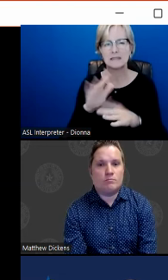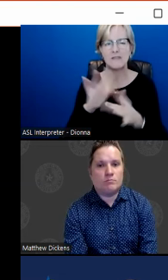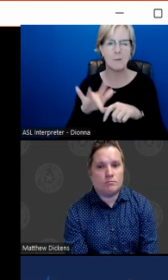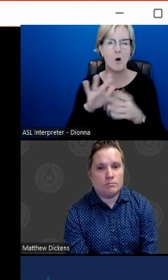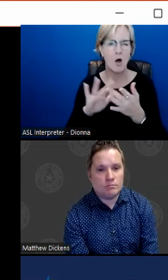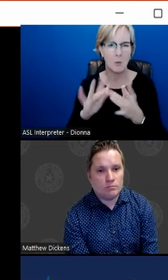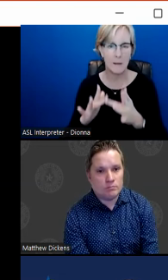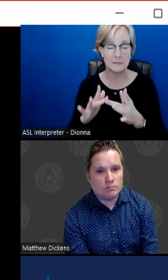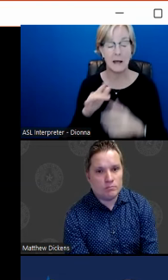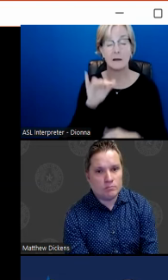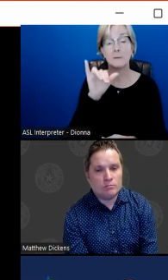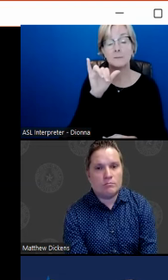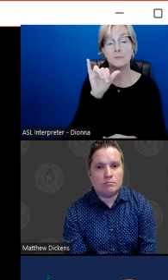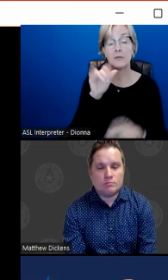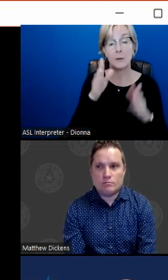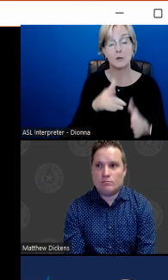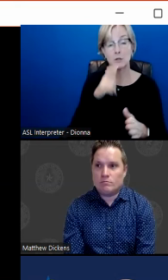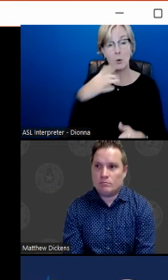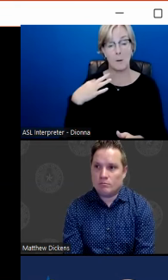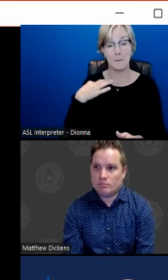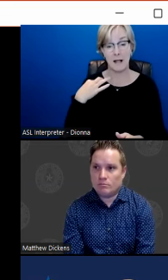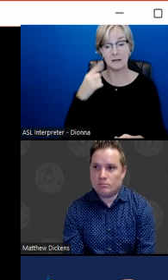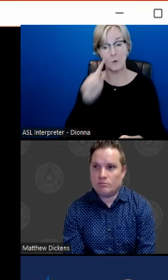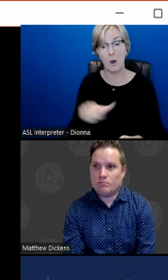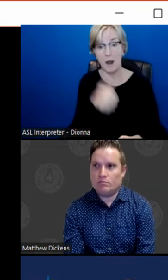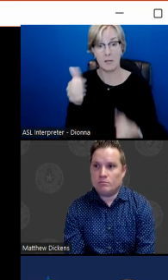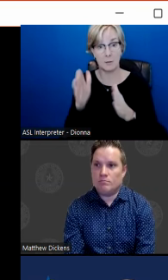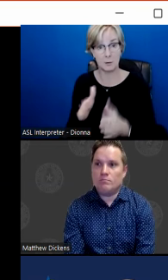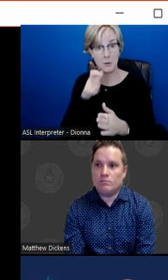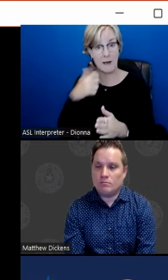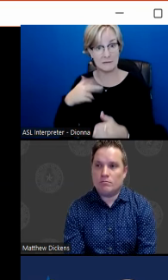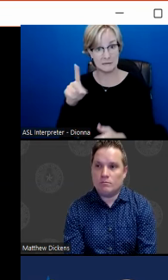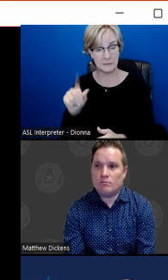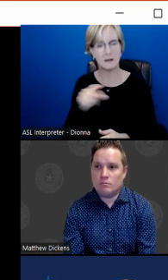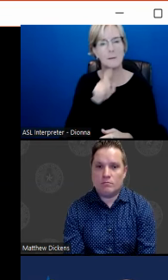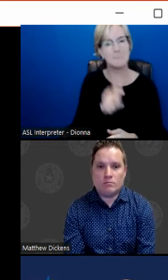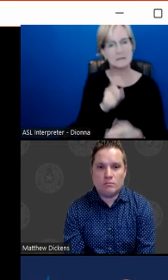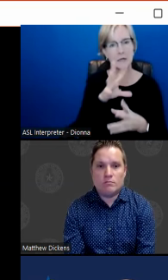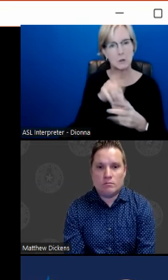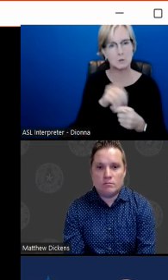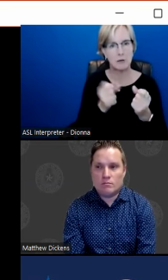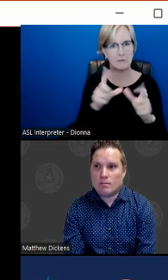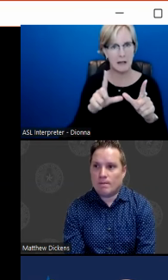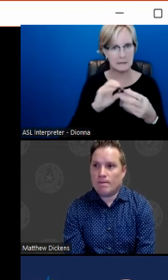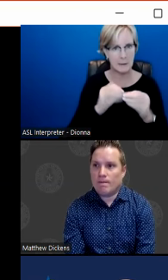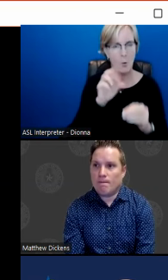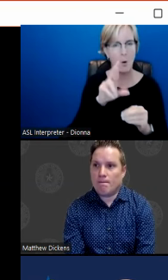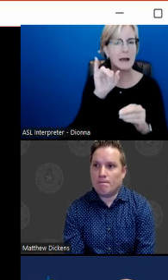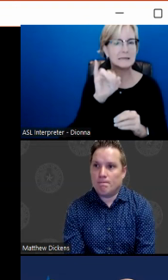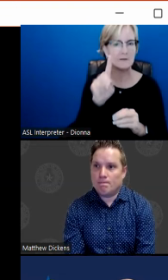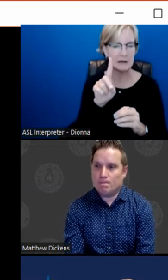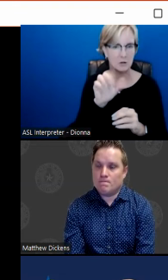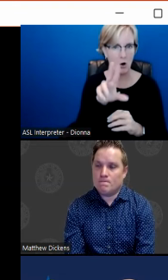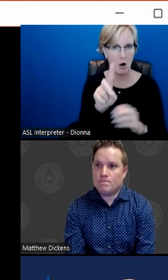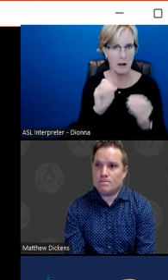disabled person or person making application on behalf of the disabled person must include their driver's license number or identification card number